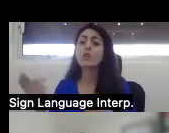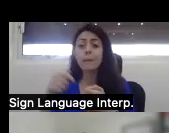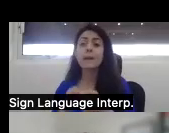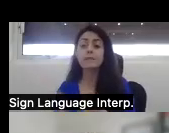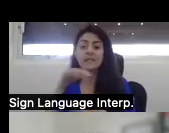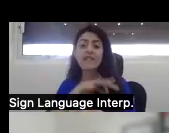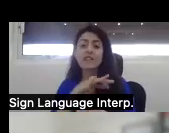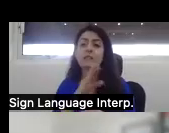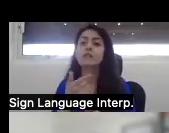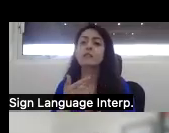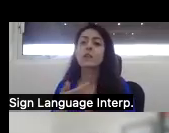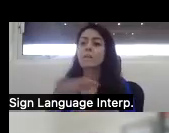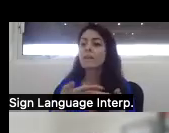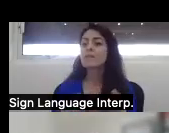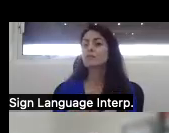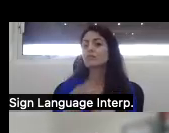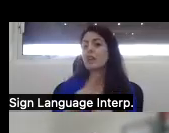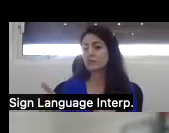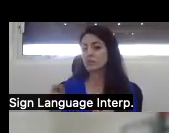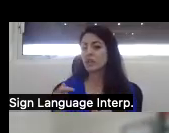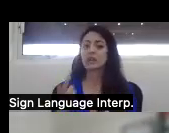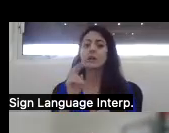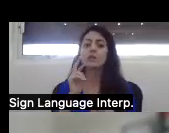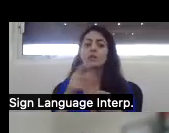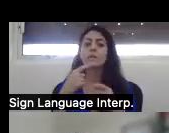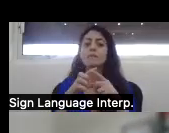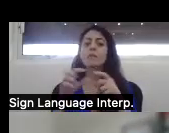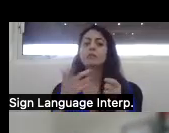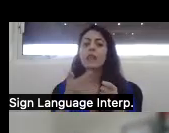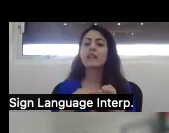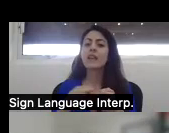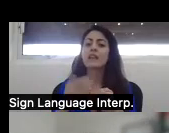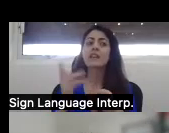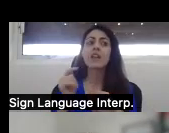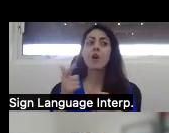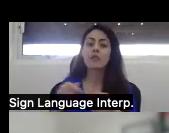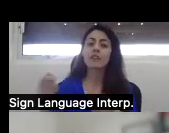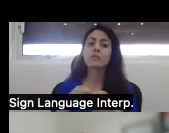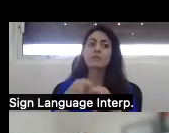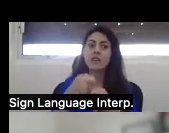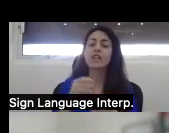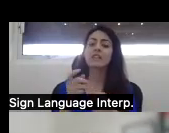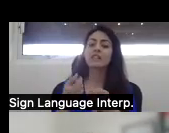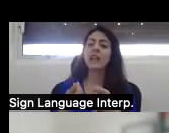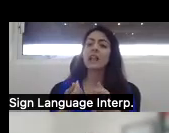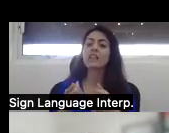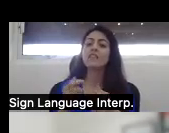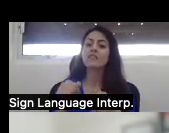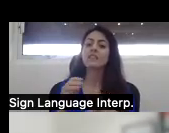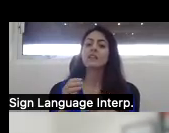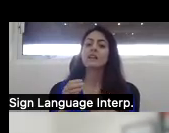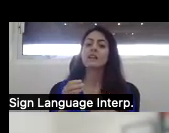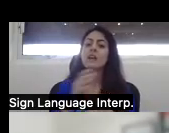out with UNICEF, but we don't see these in other areas at other times throughout the life